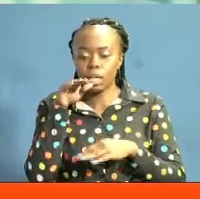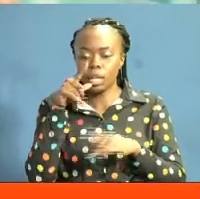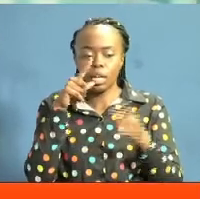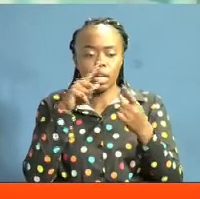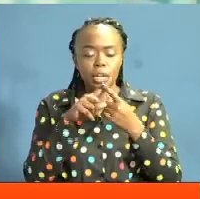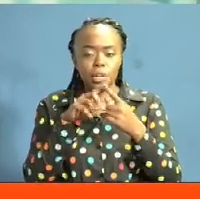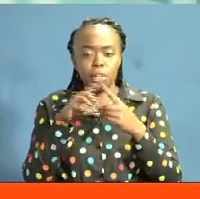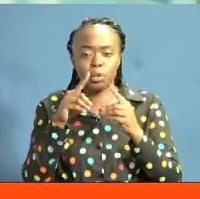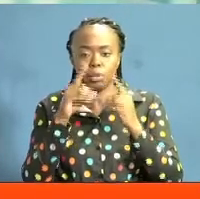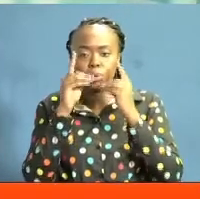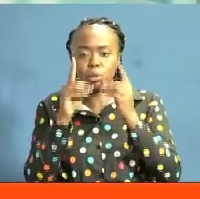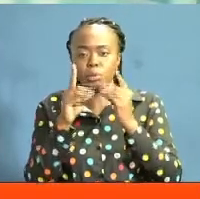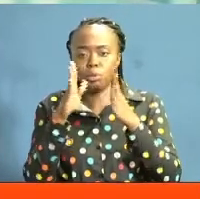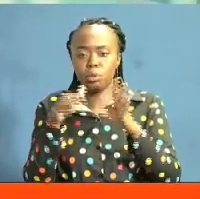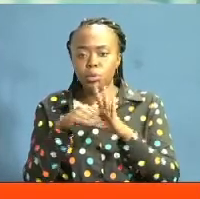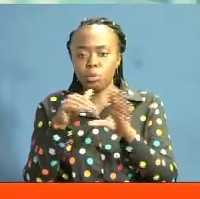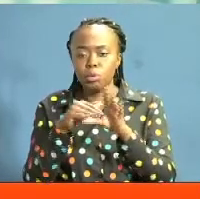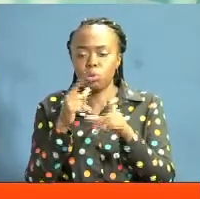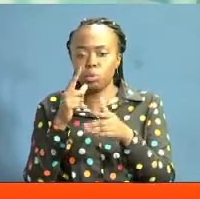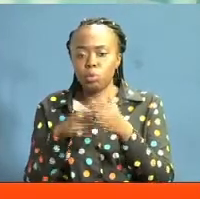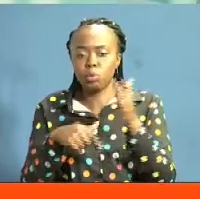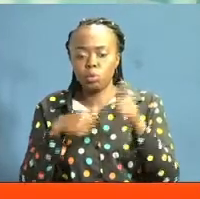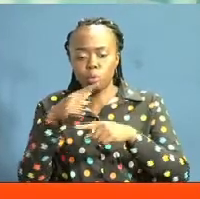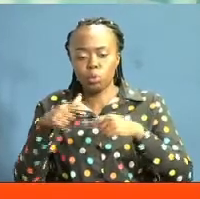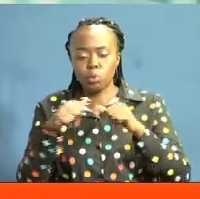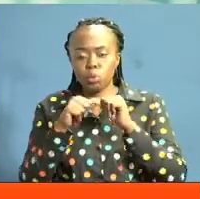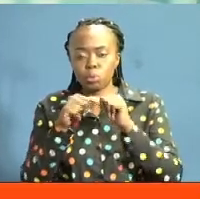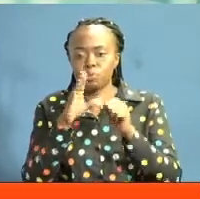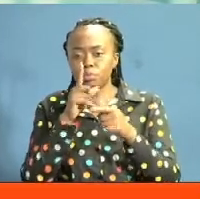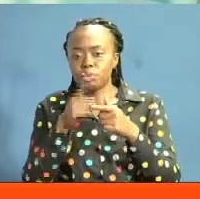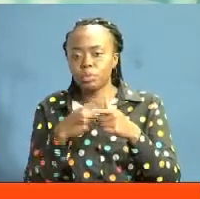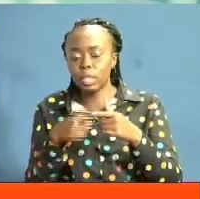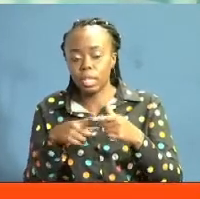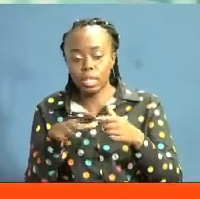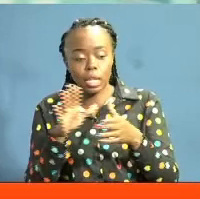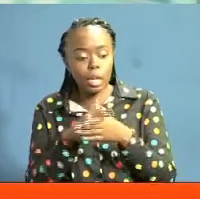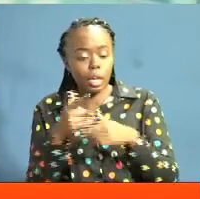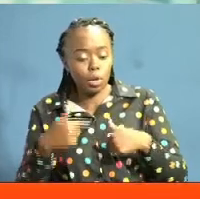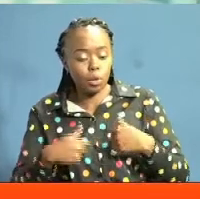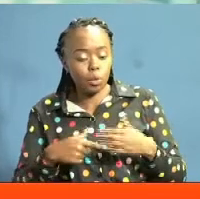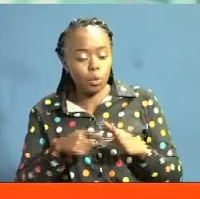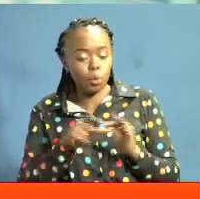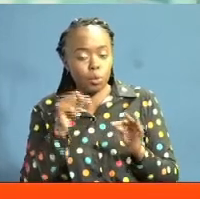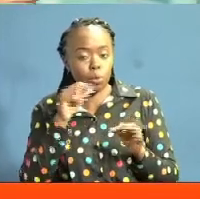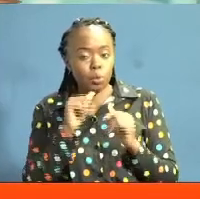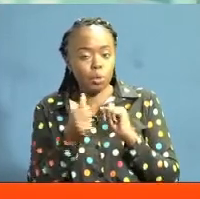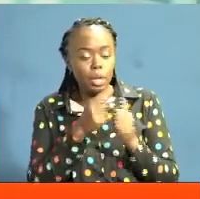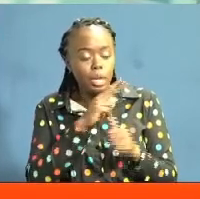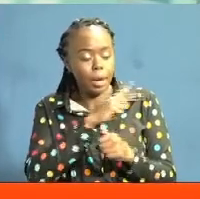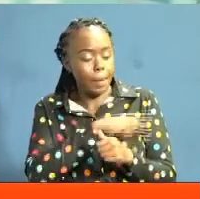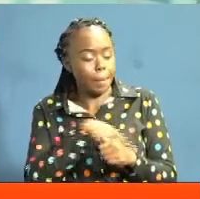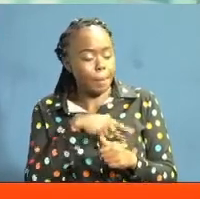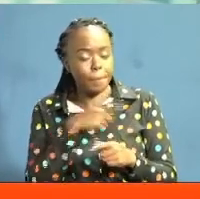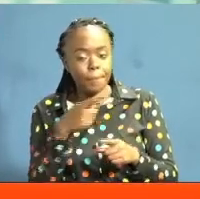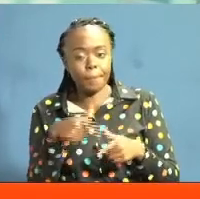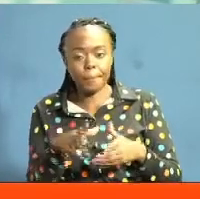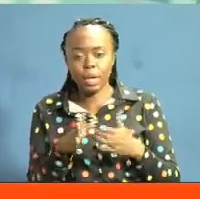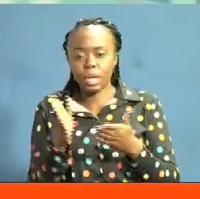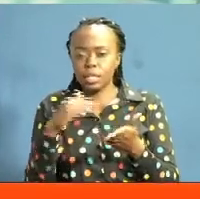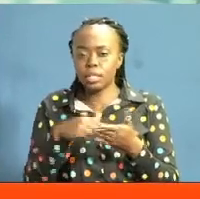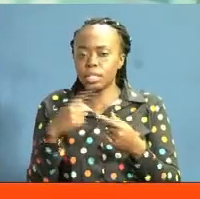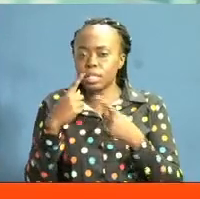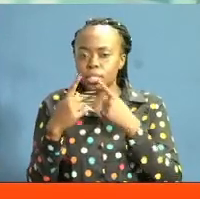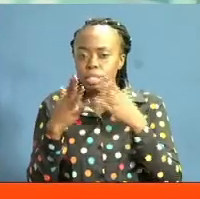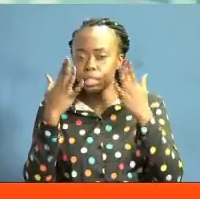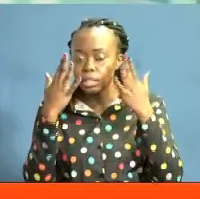positive direction out of what you're going through, mm-hmm. then lift yourself up with passion, mm-hmm. and let them come. Let me say